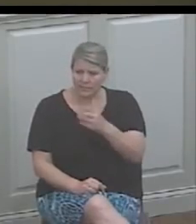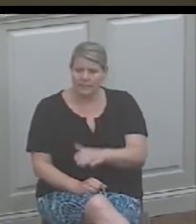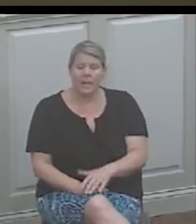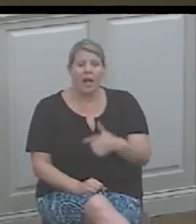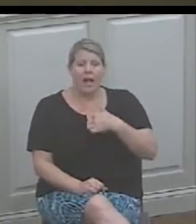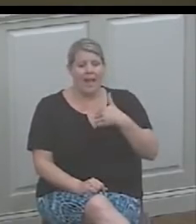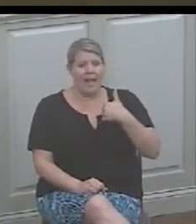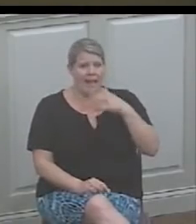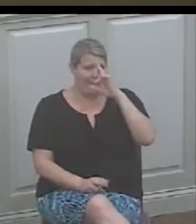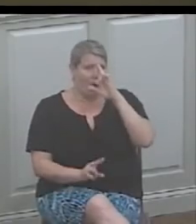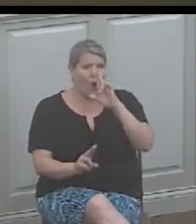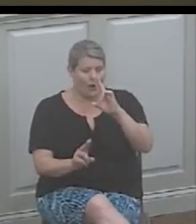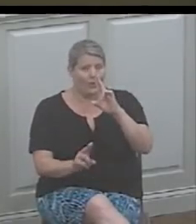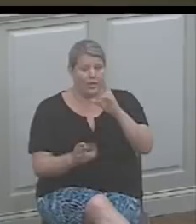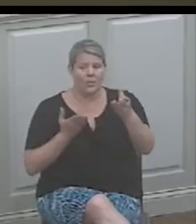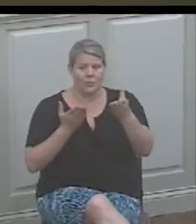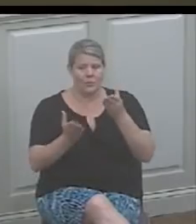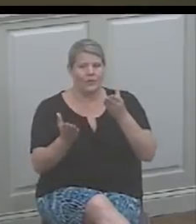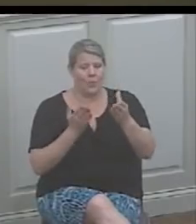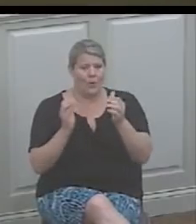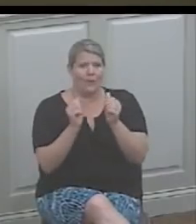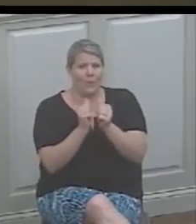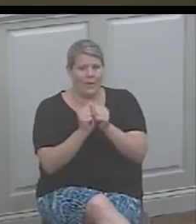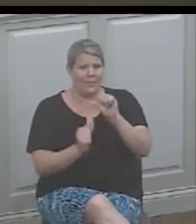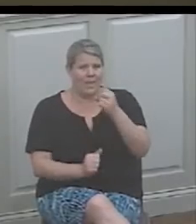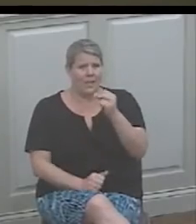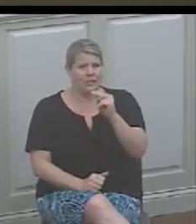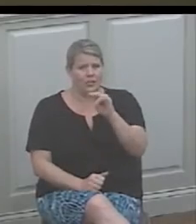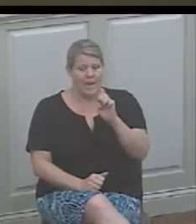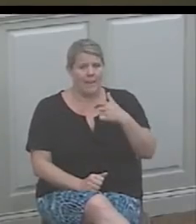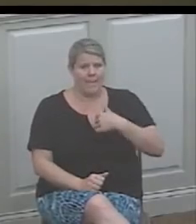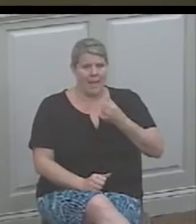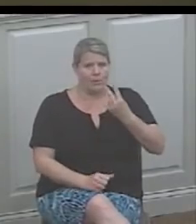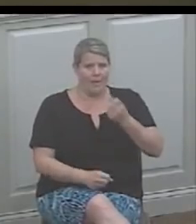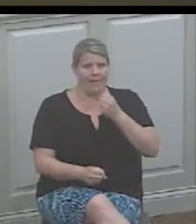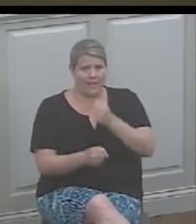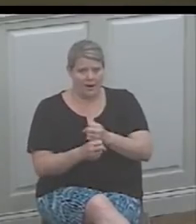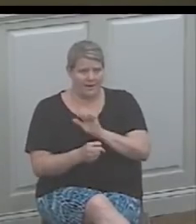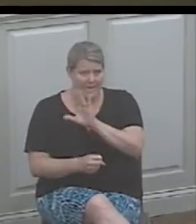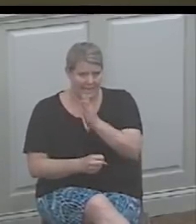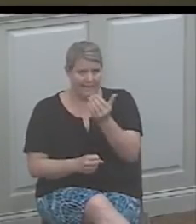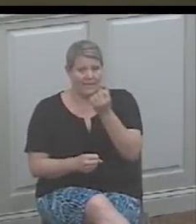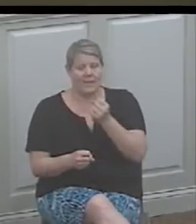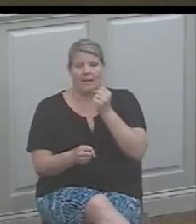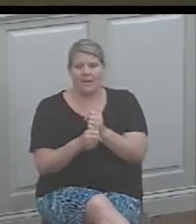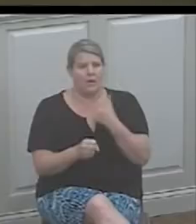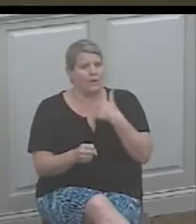I've had the privilege to serve with Shane for, well, my 12 years, his 15 years be here. And we've been together